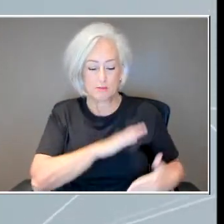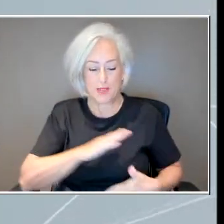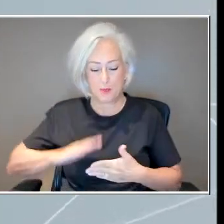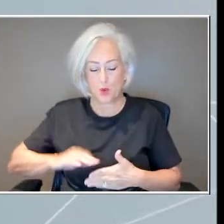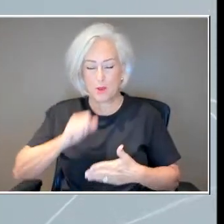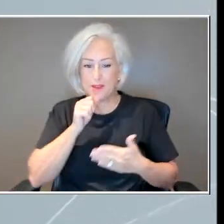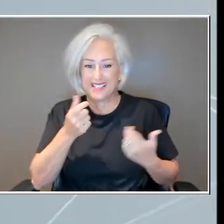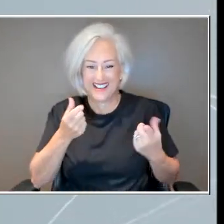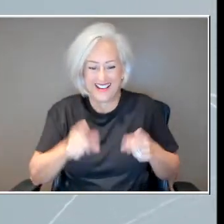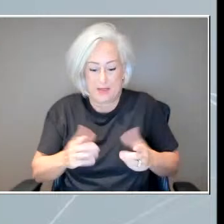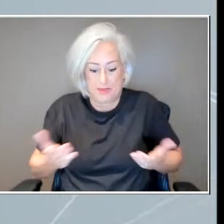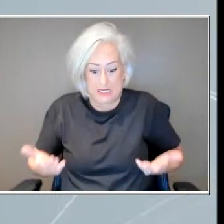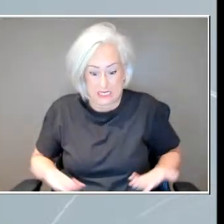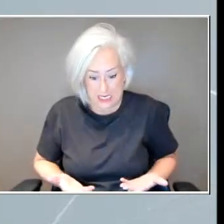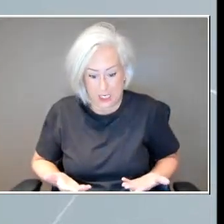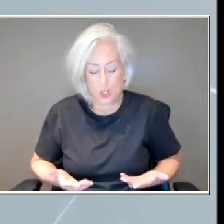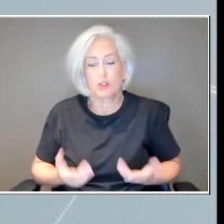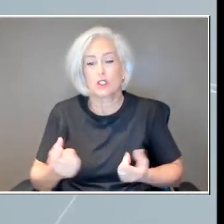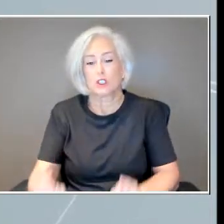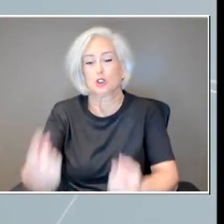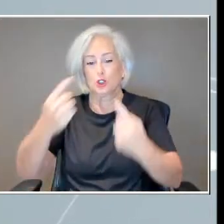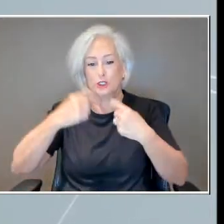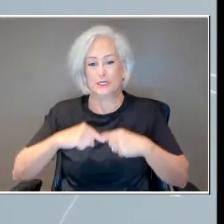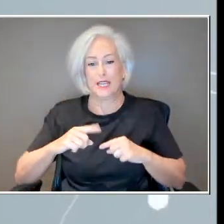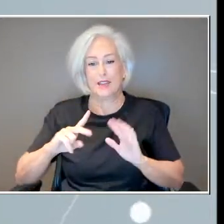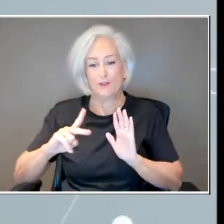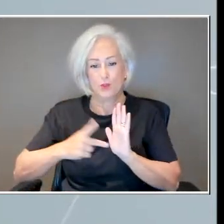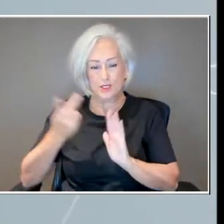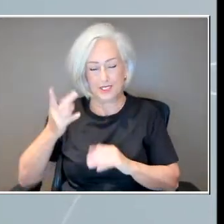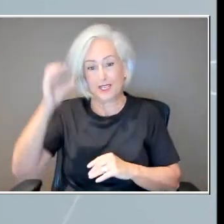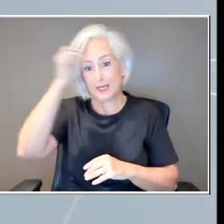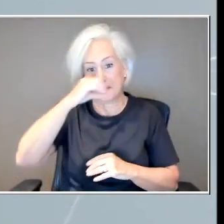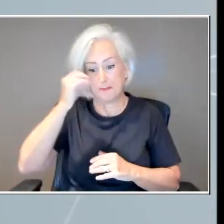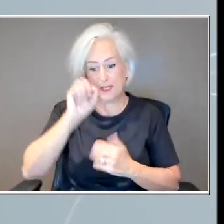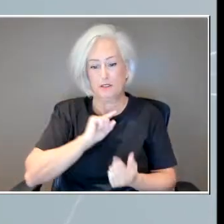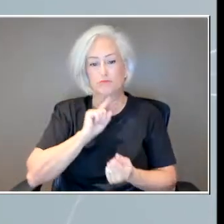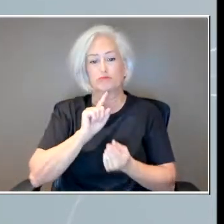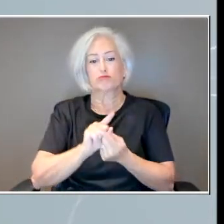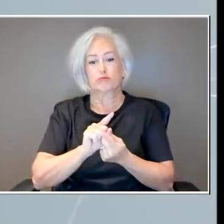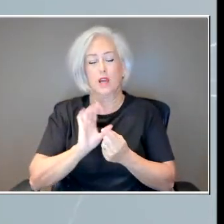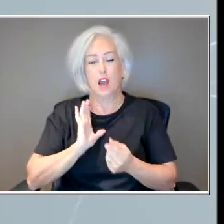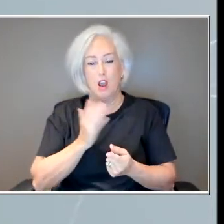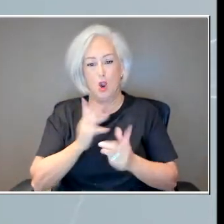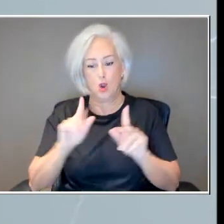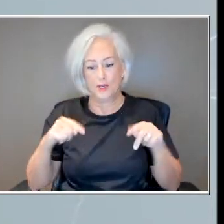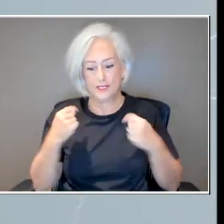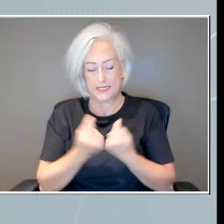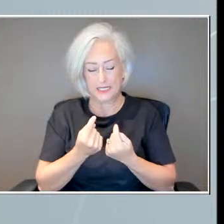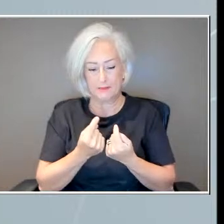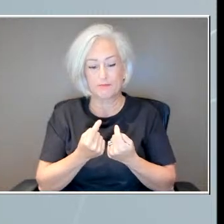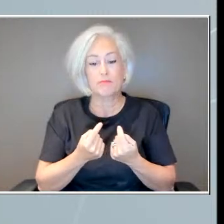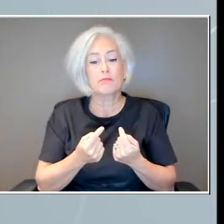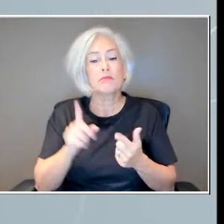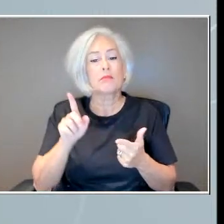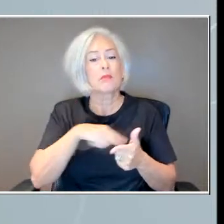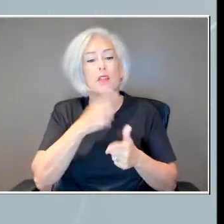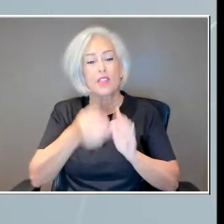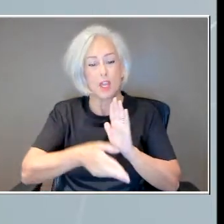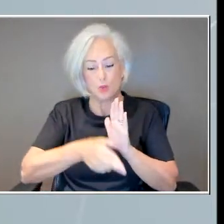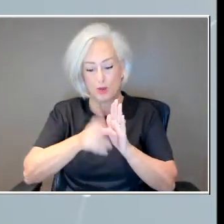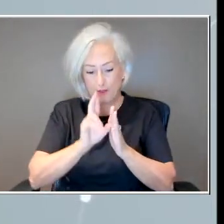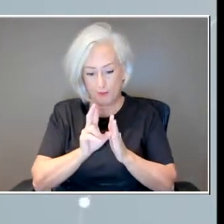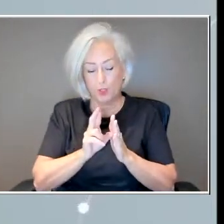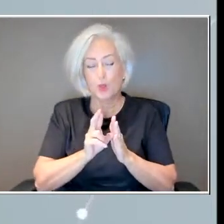when she came for that second opinion and saw our team. We always do a review of the images that have been performed outside